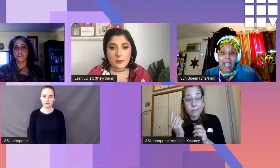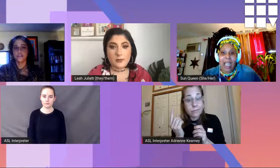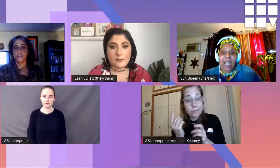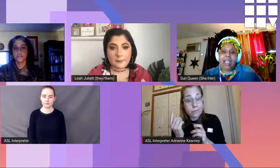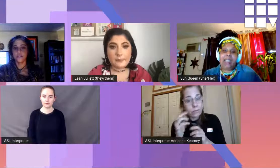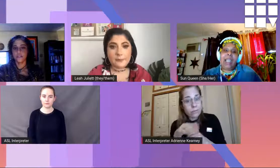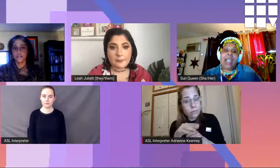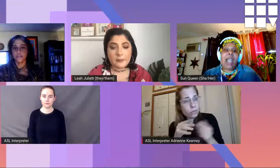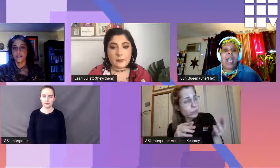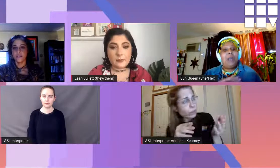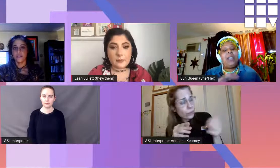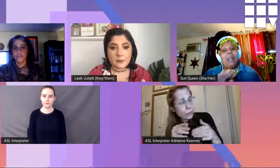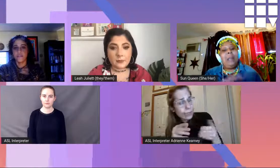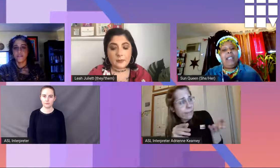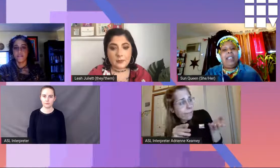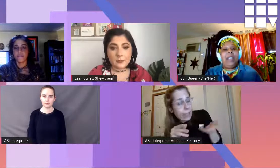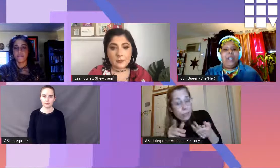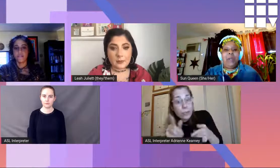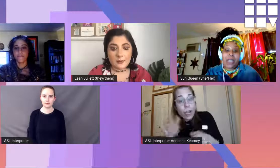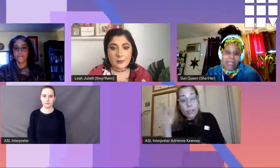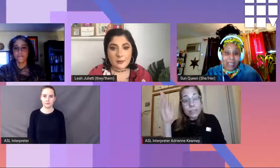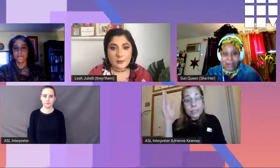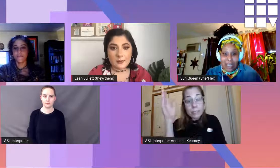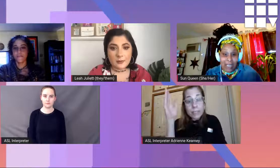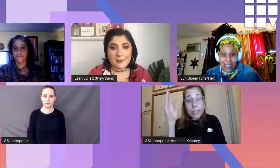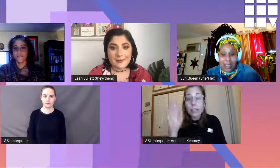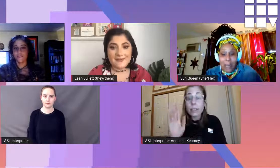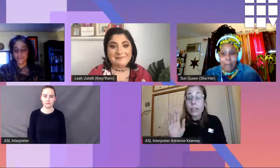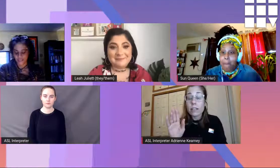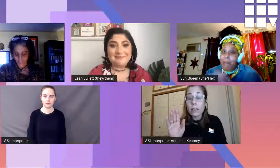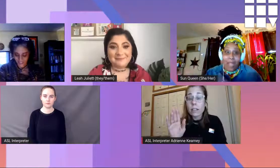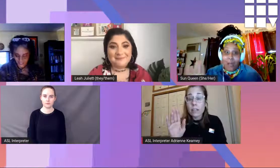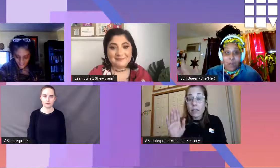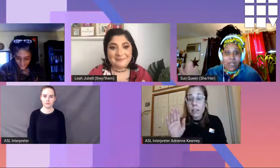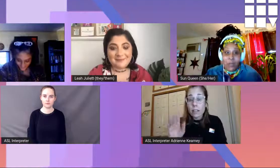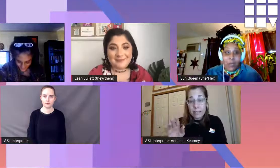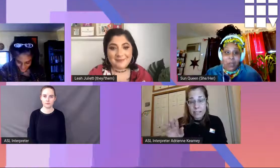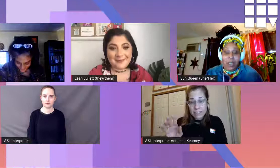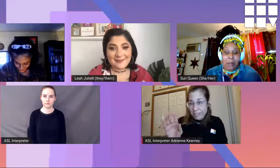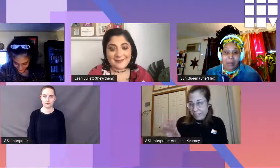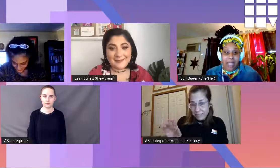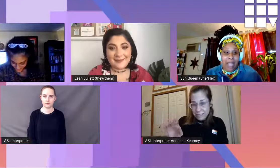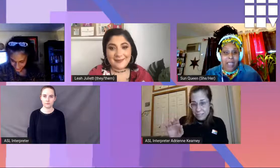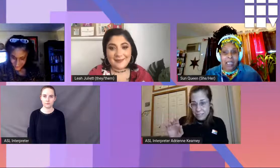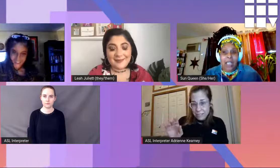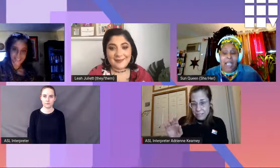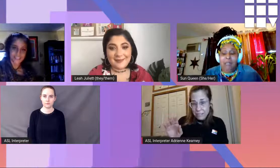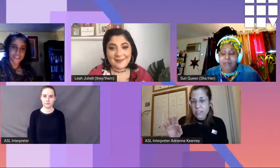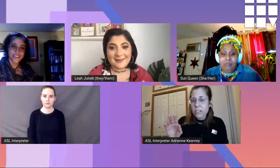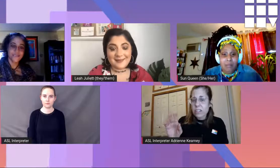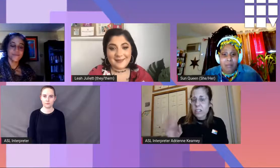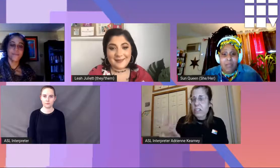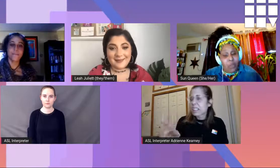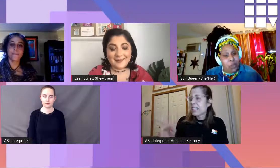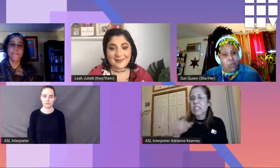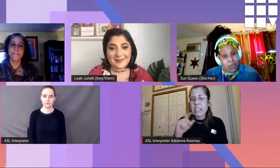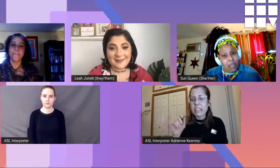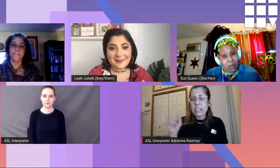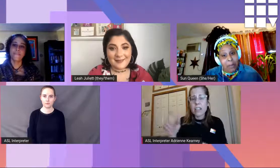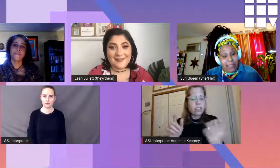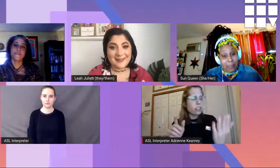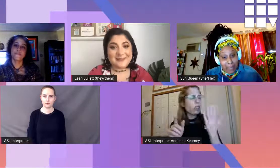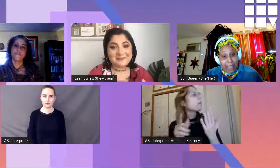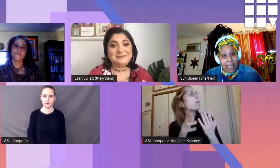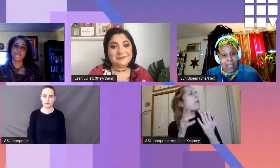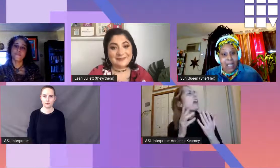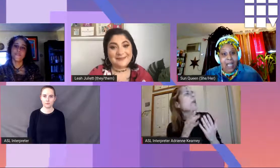speak, and it's like, hey, well, let me send you this because I don't want you talking about that. And it's like, so do you really